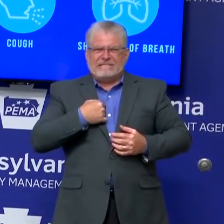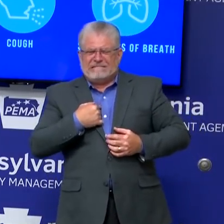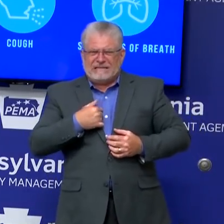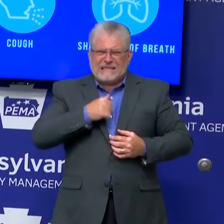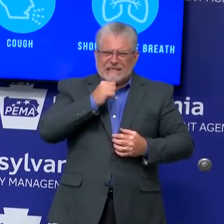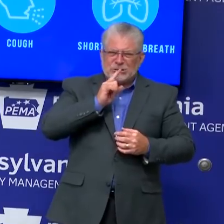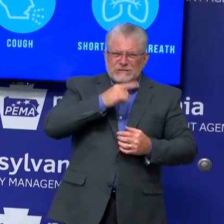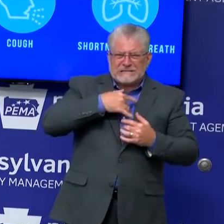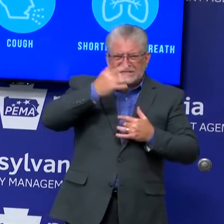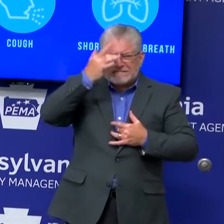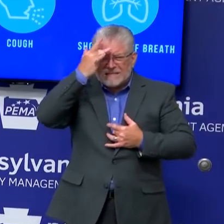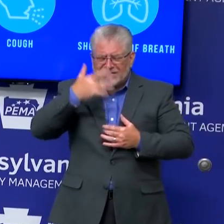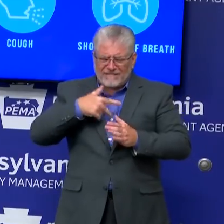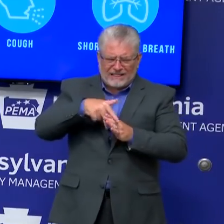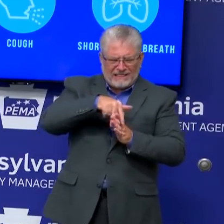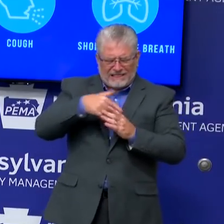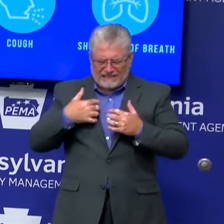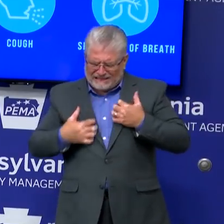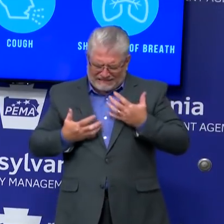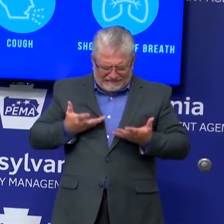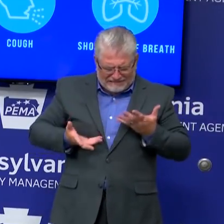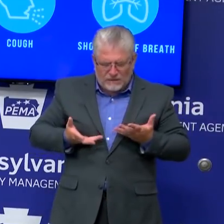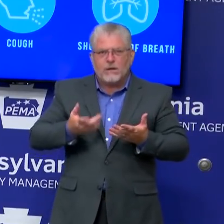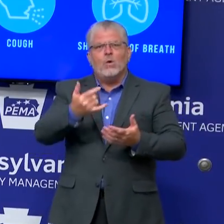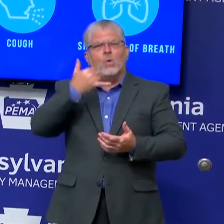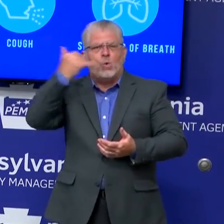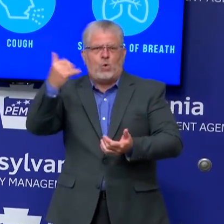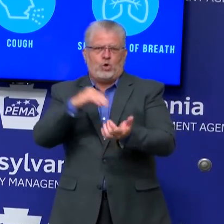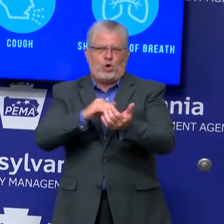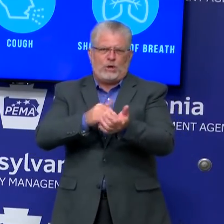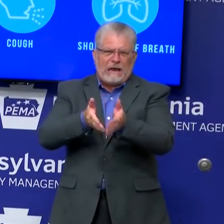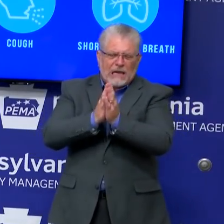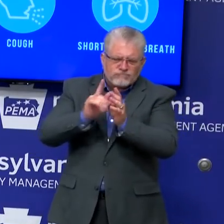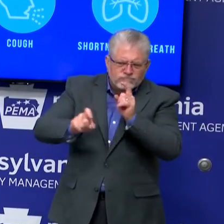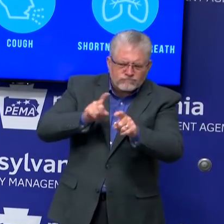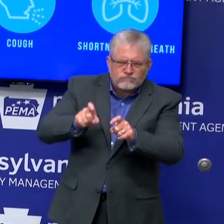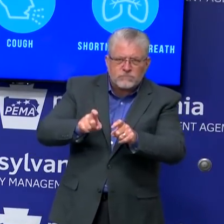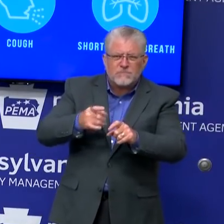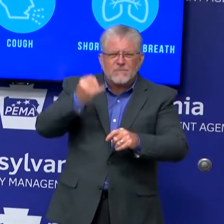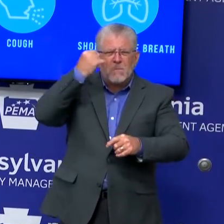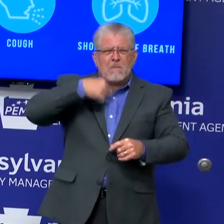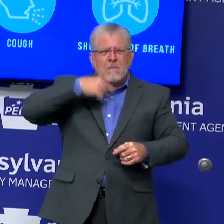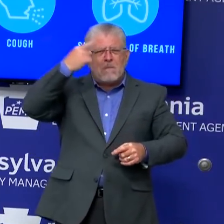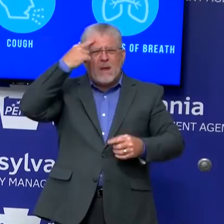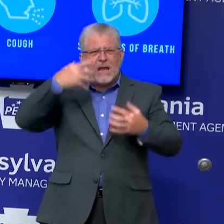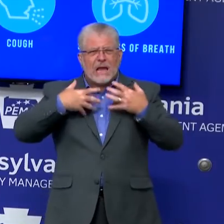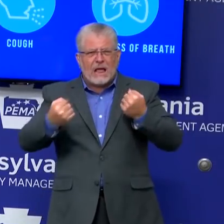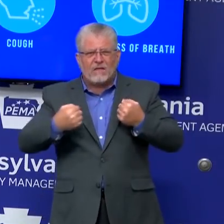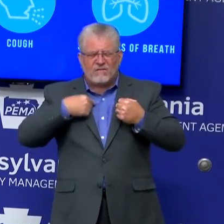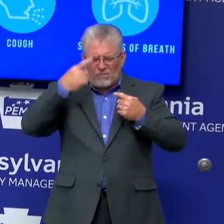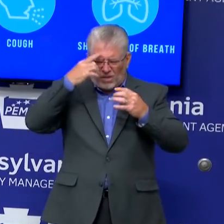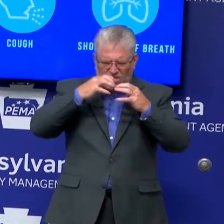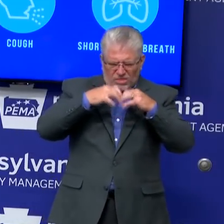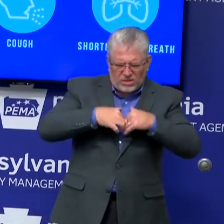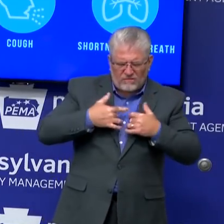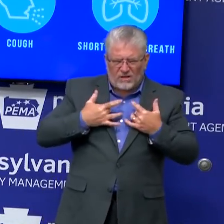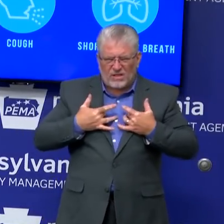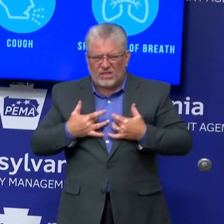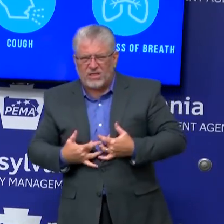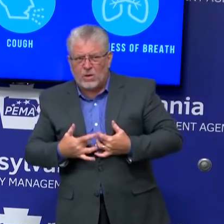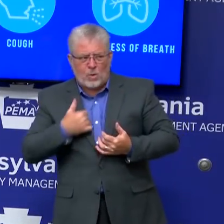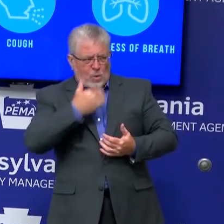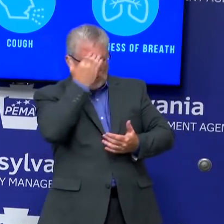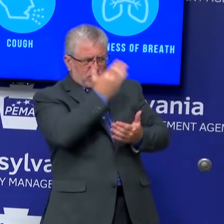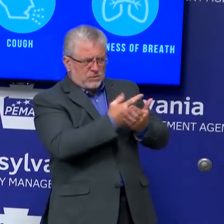health care provider. If you need mental health resources because you or someone you know is experiencing a mental health crisis,